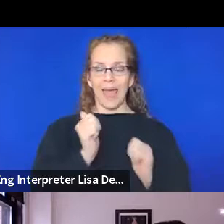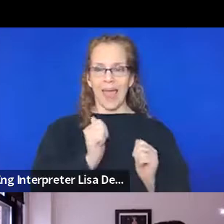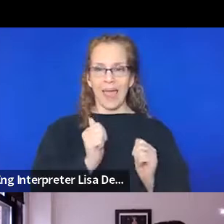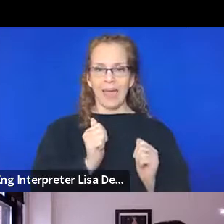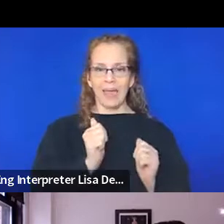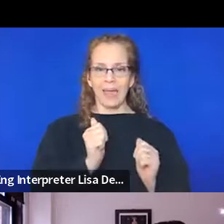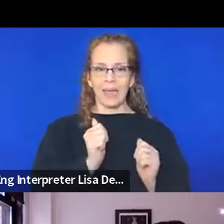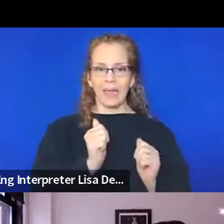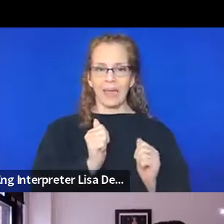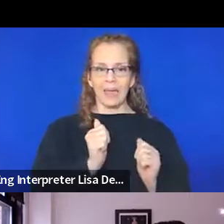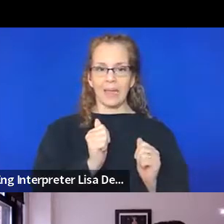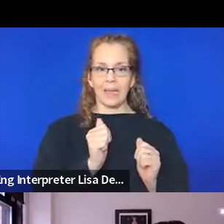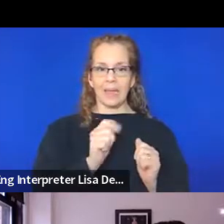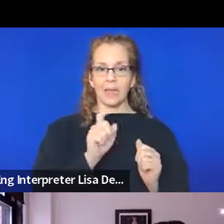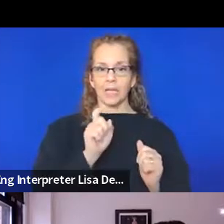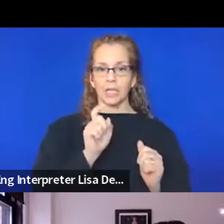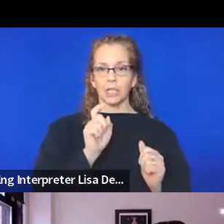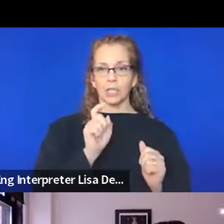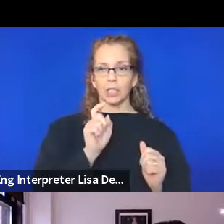larger